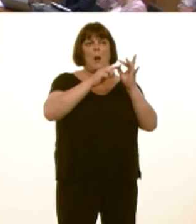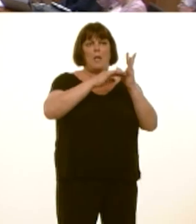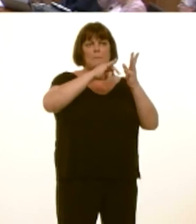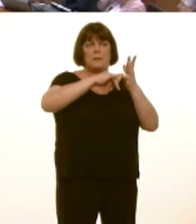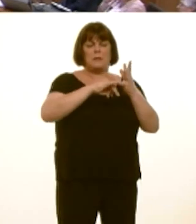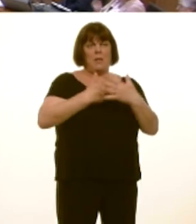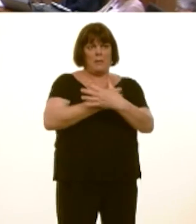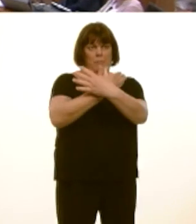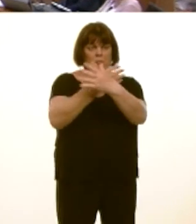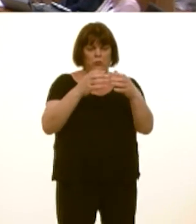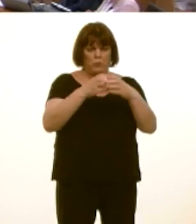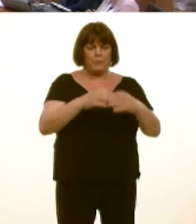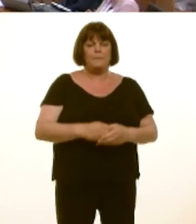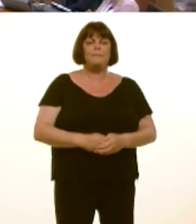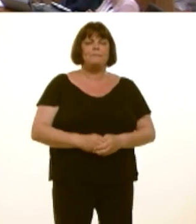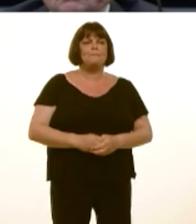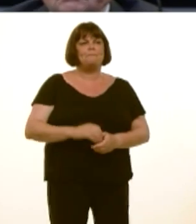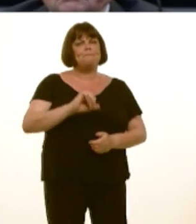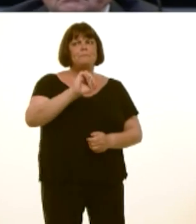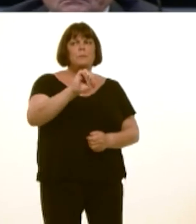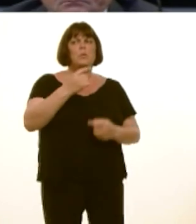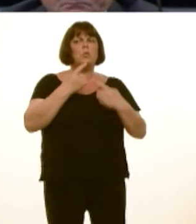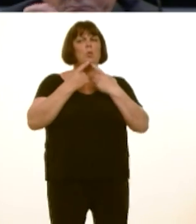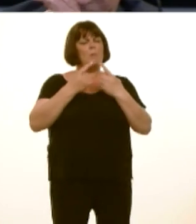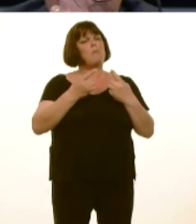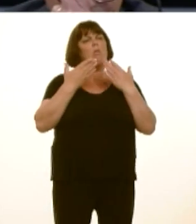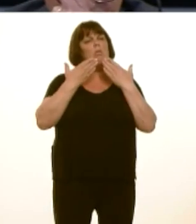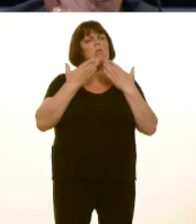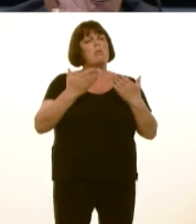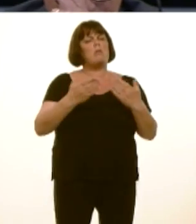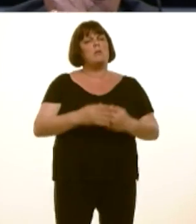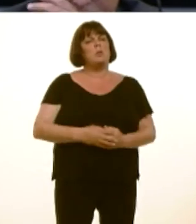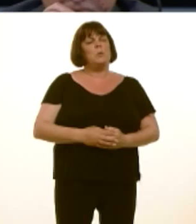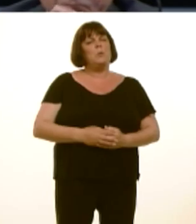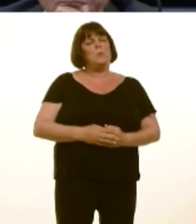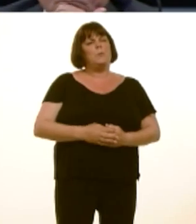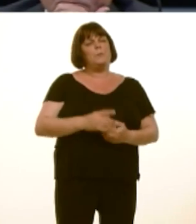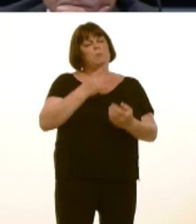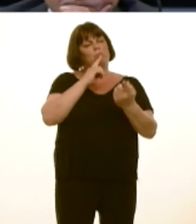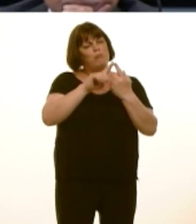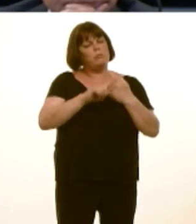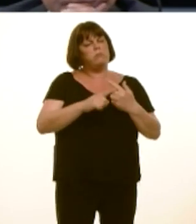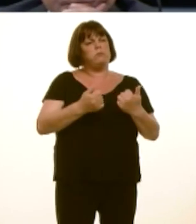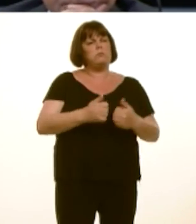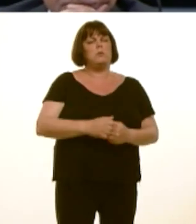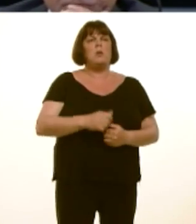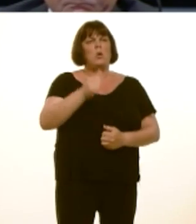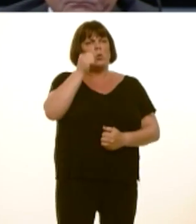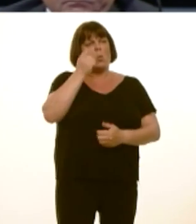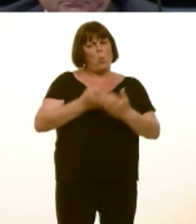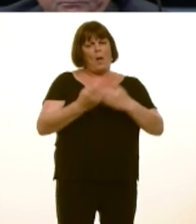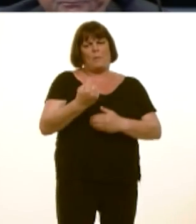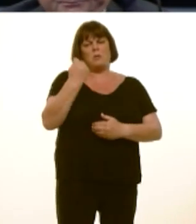I thank the First Minister for his statement and answers to questions this afternoon? The events of last Friday in